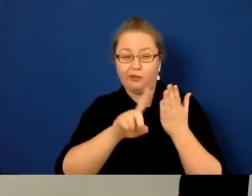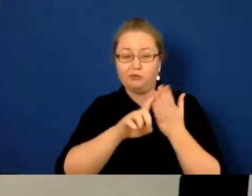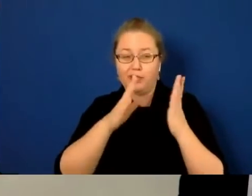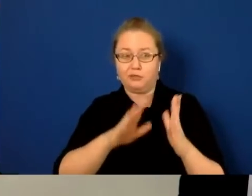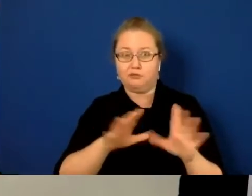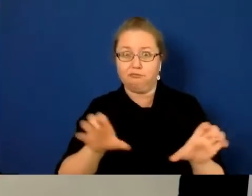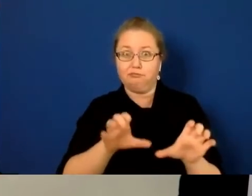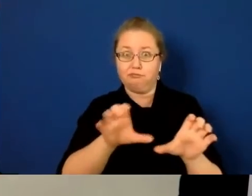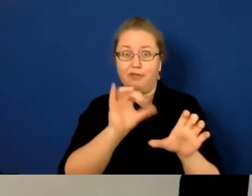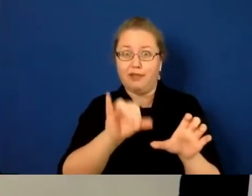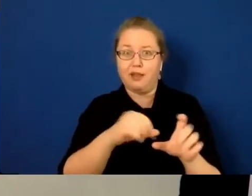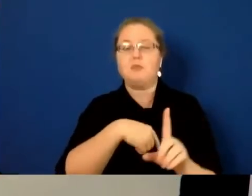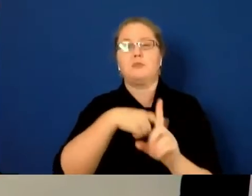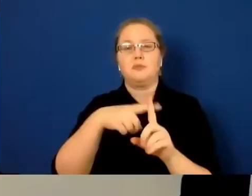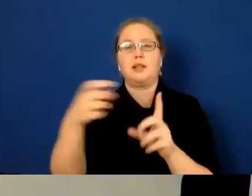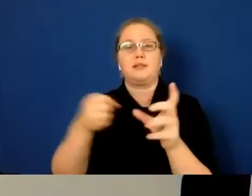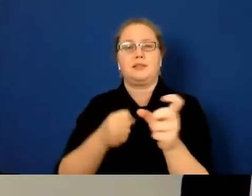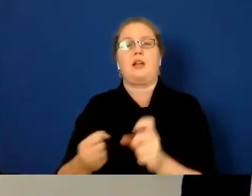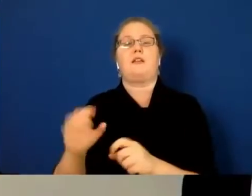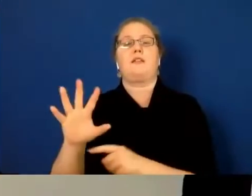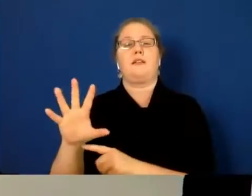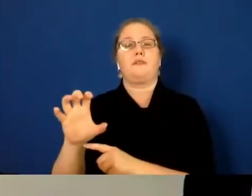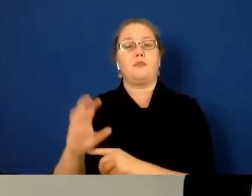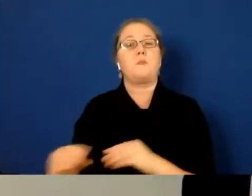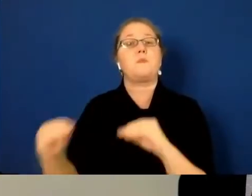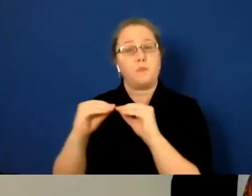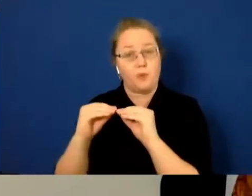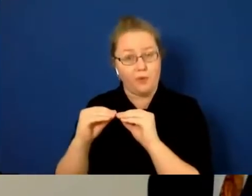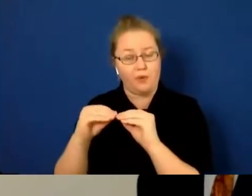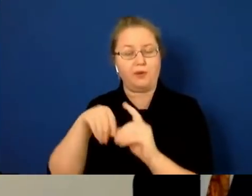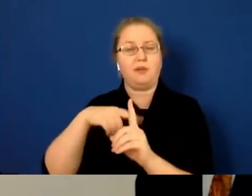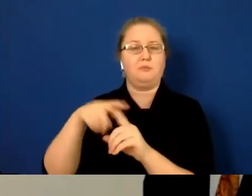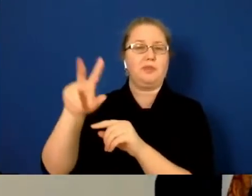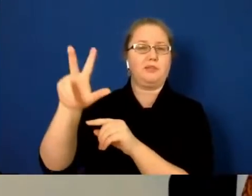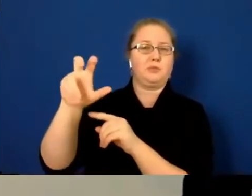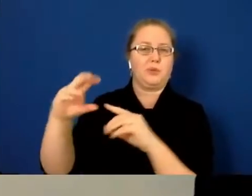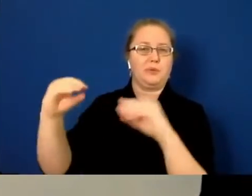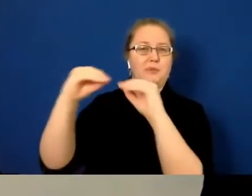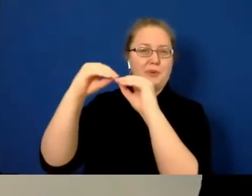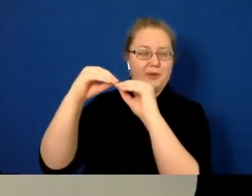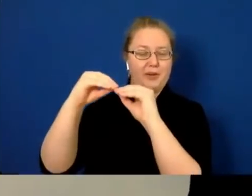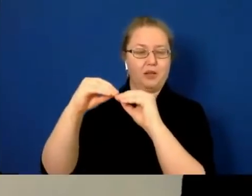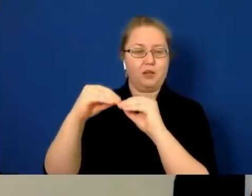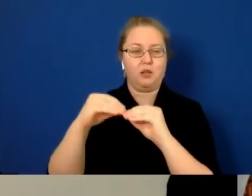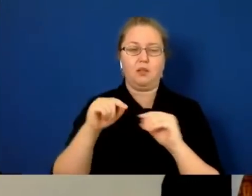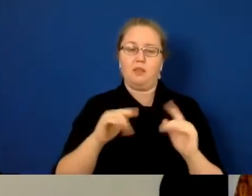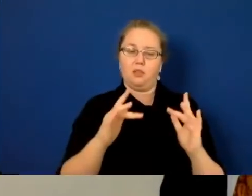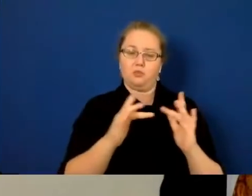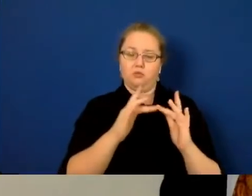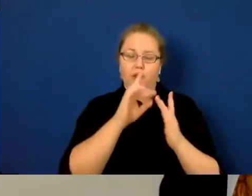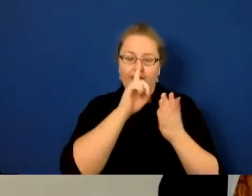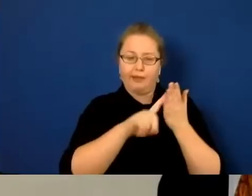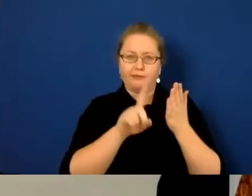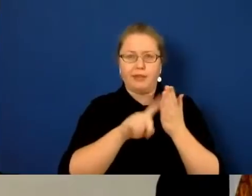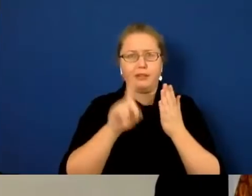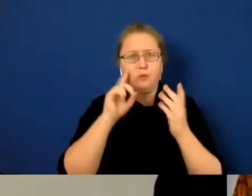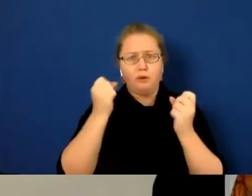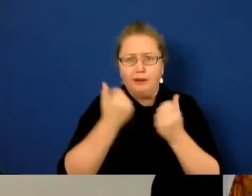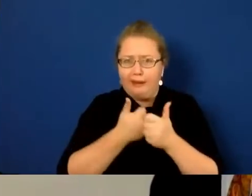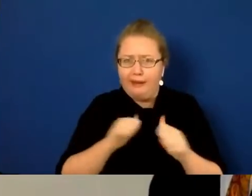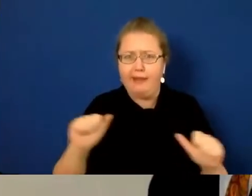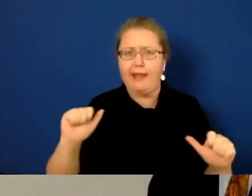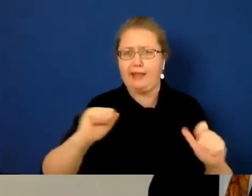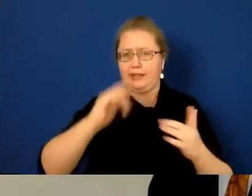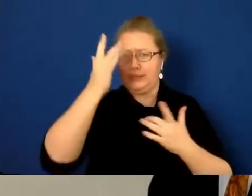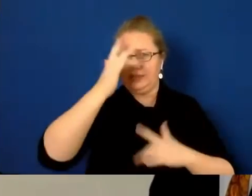days? The health order is the one from Monday, so yeah, no new ones today. In terms of contact tracers, that's